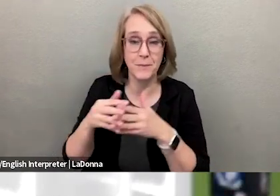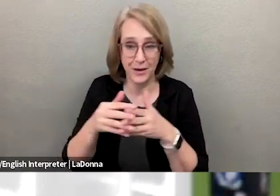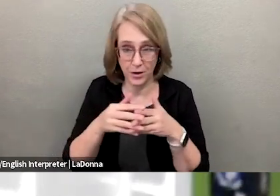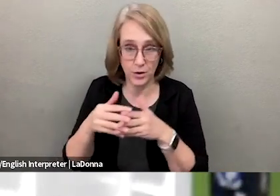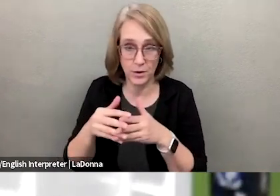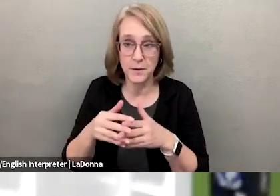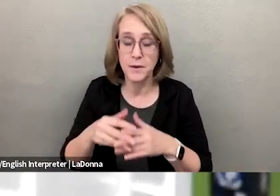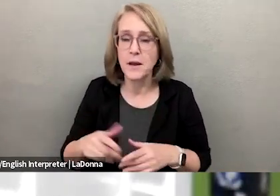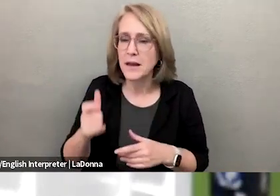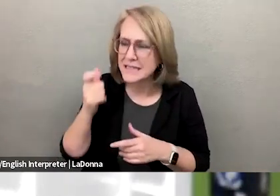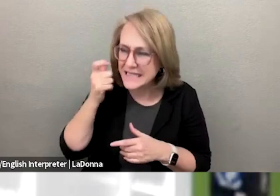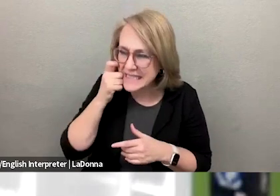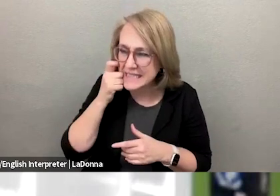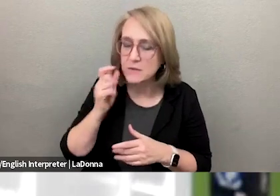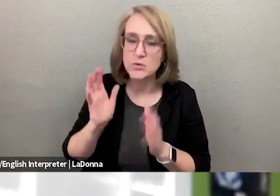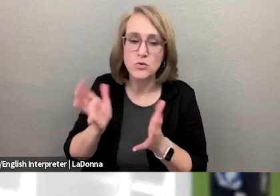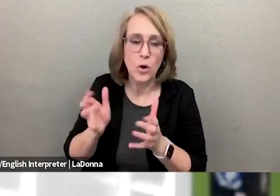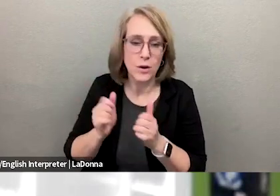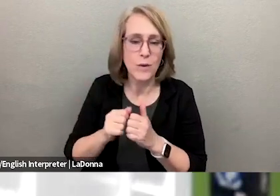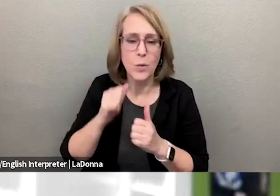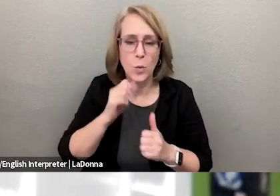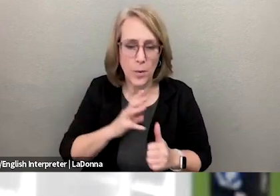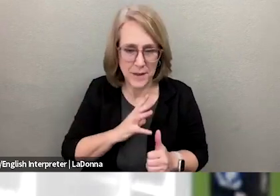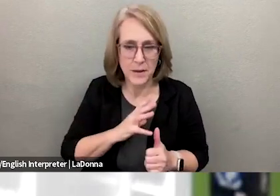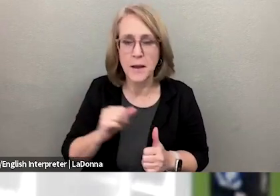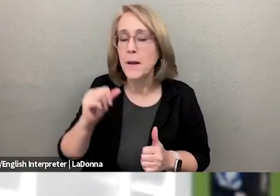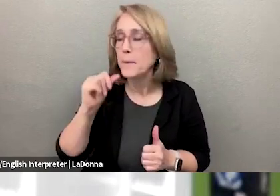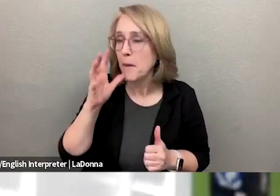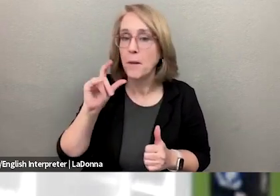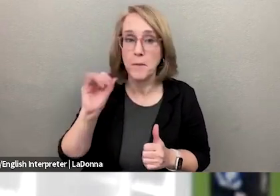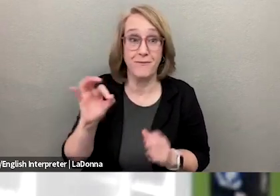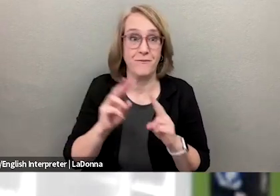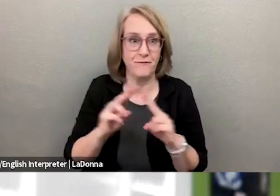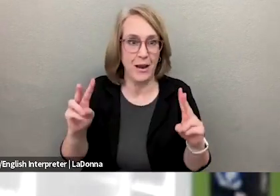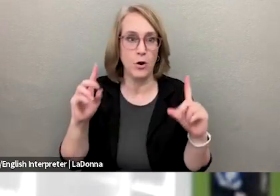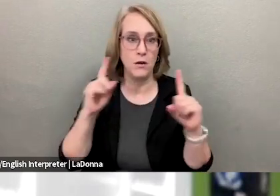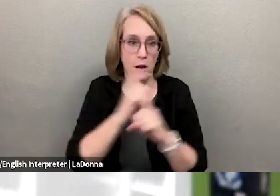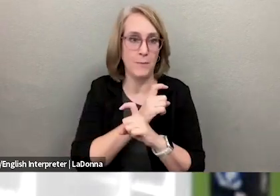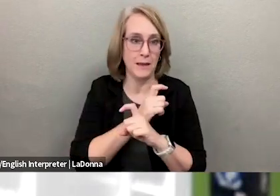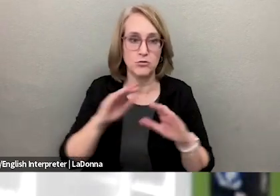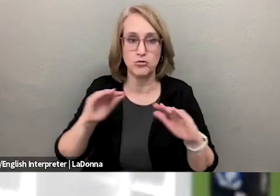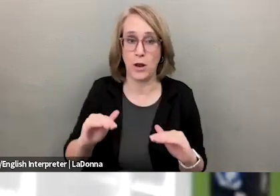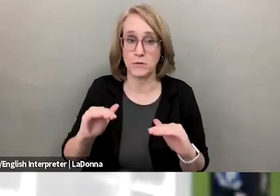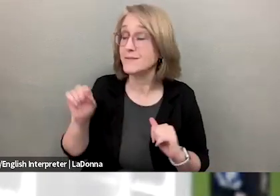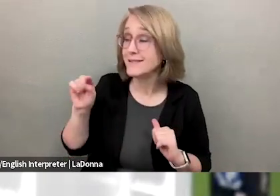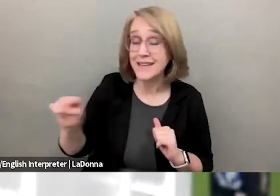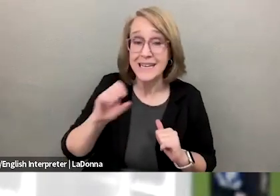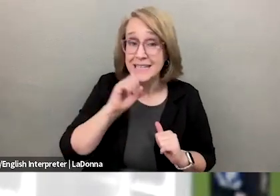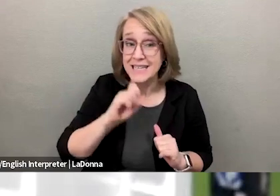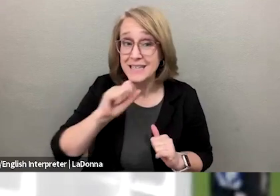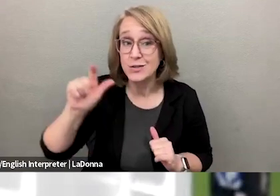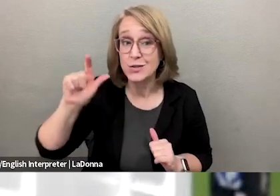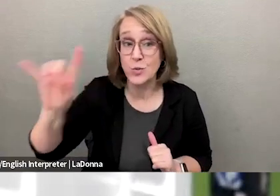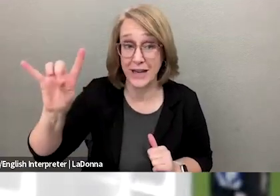was recently talking to a woman, a mom of a very complex child who's now 28 years old. In